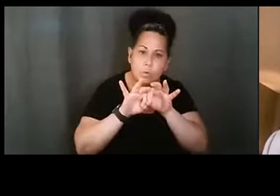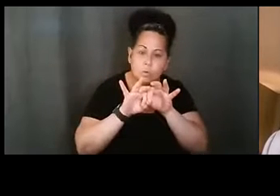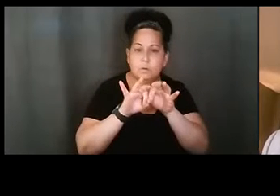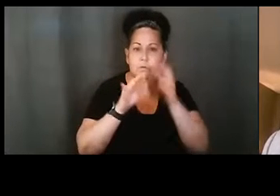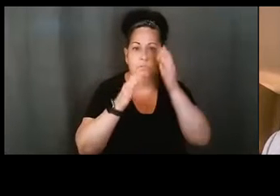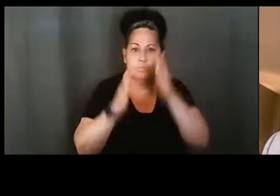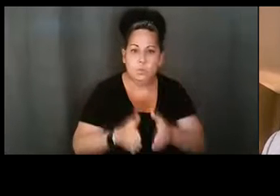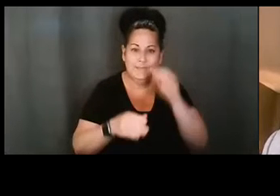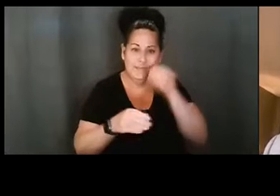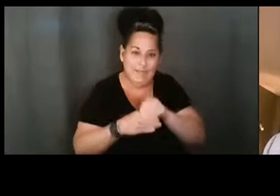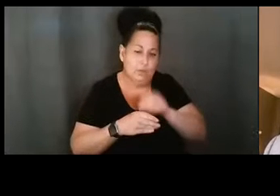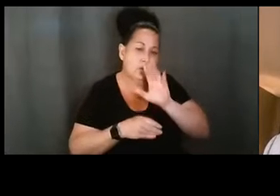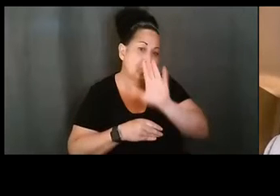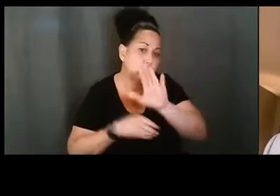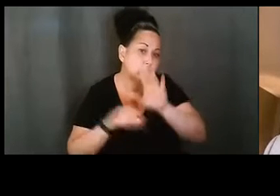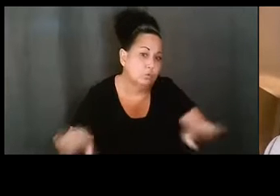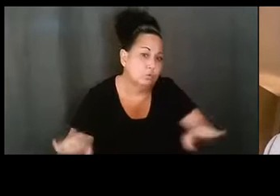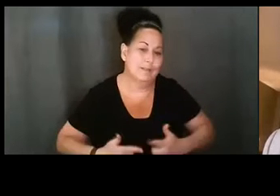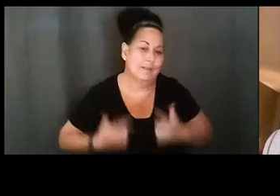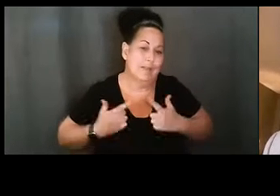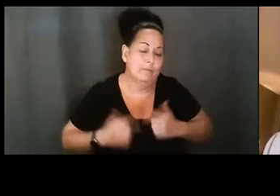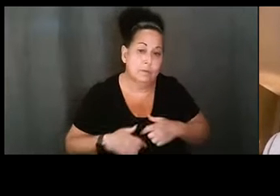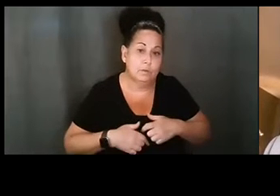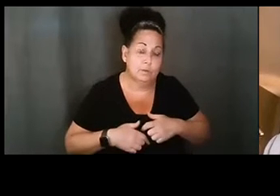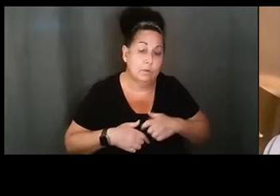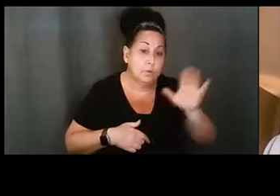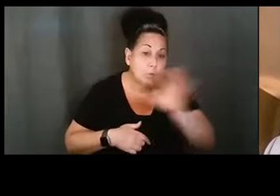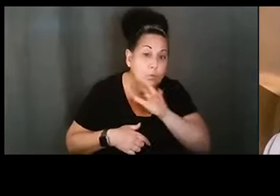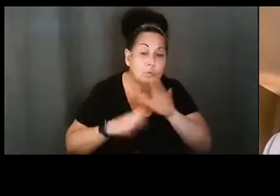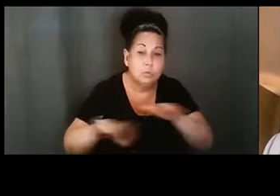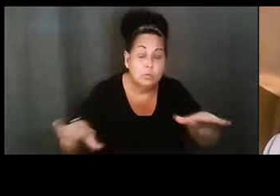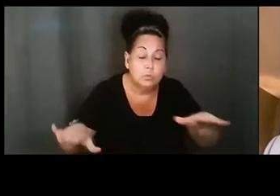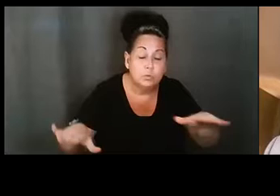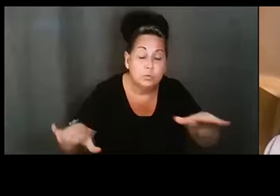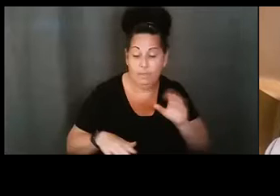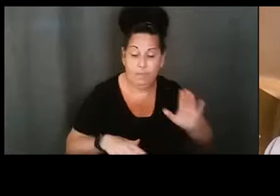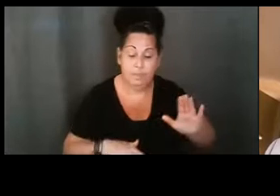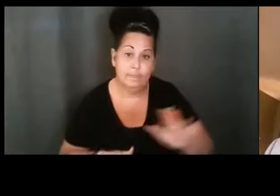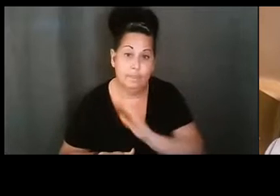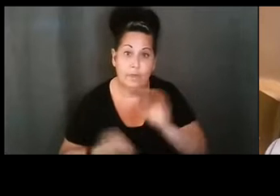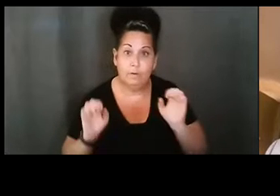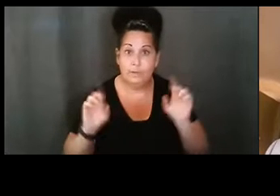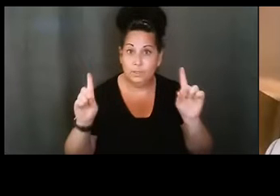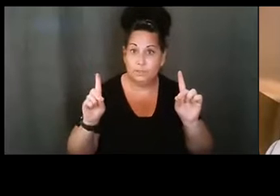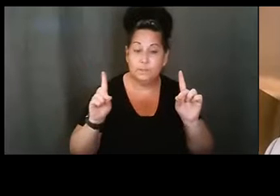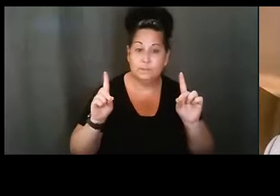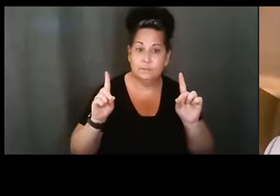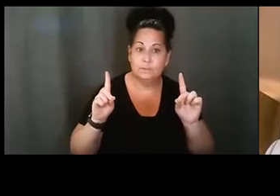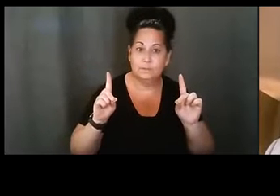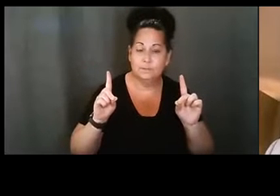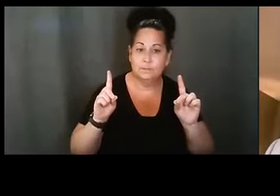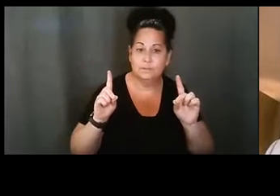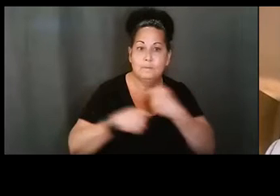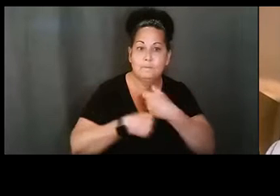lives. Let's continue to make our children and their education a priority and not an